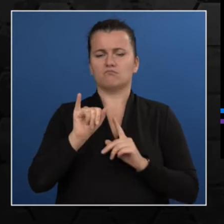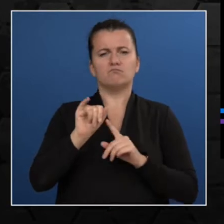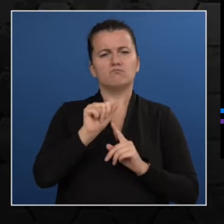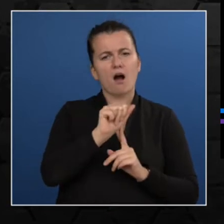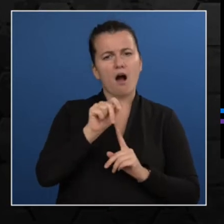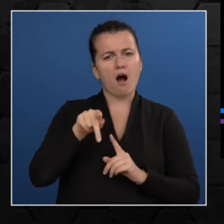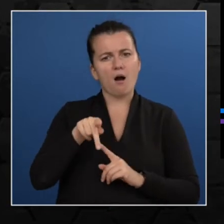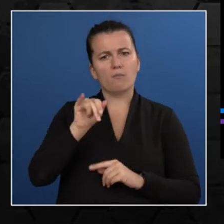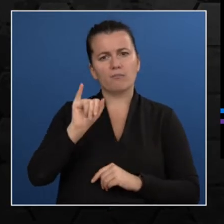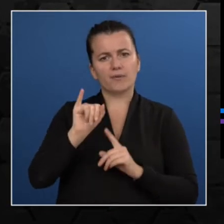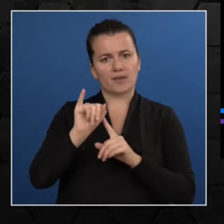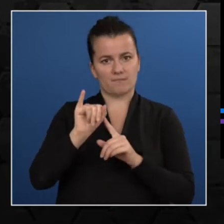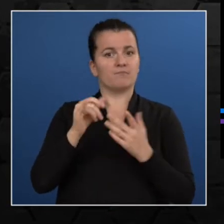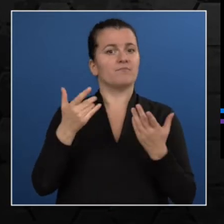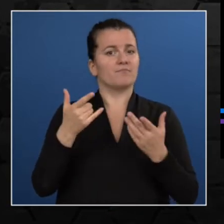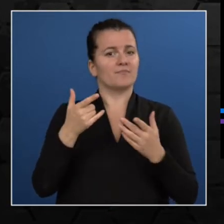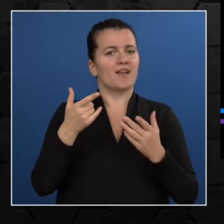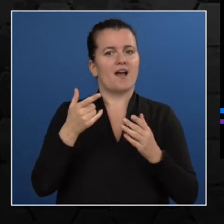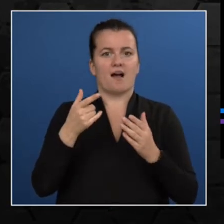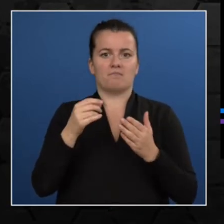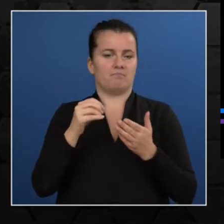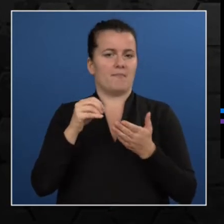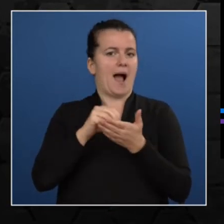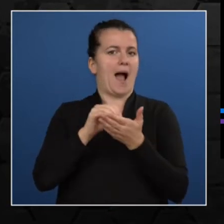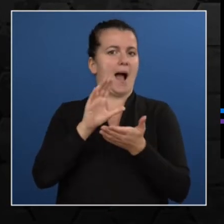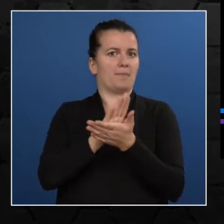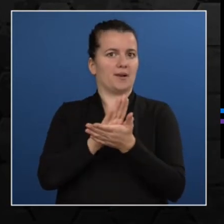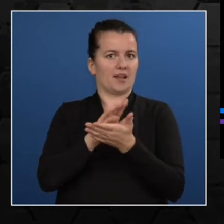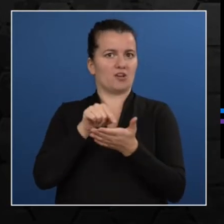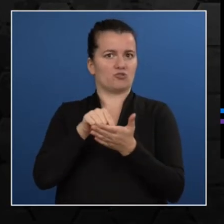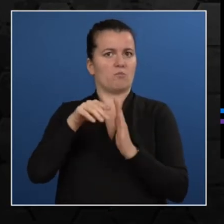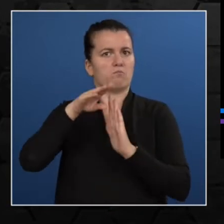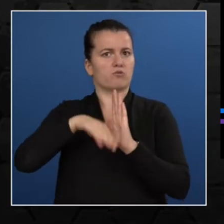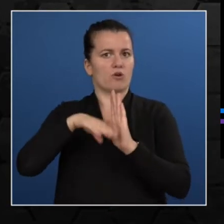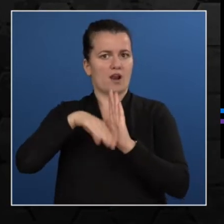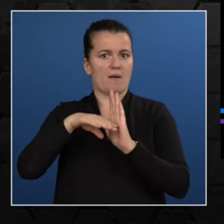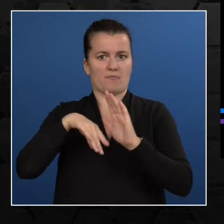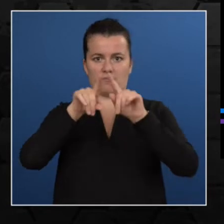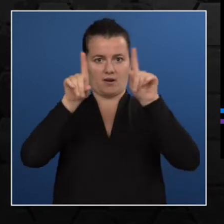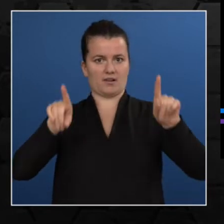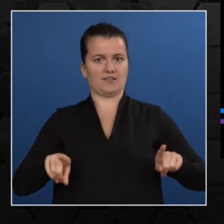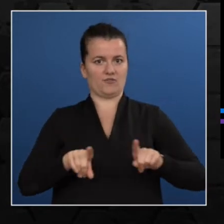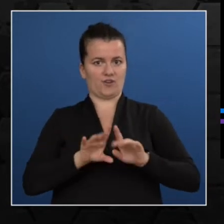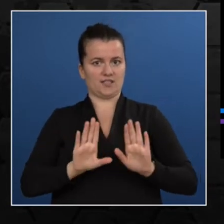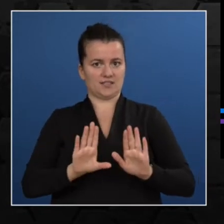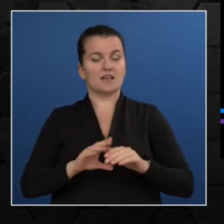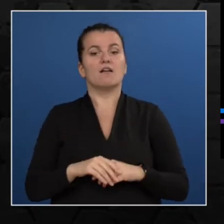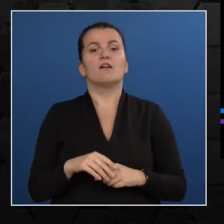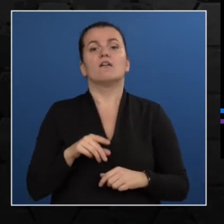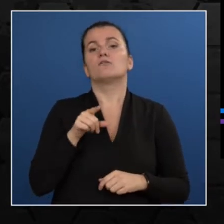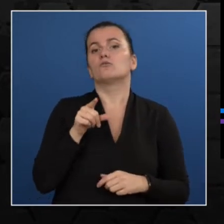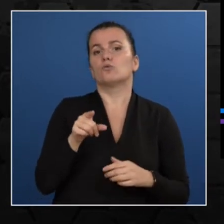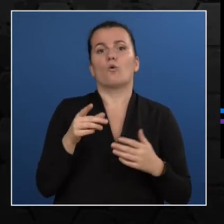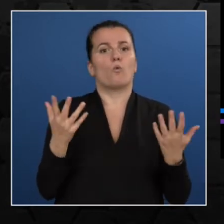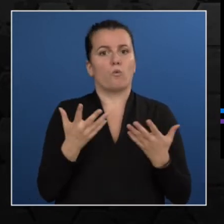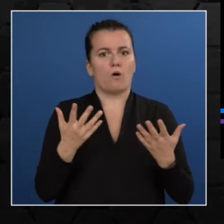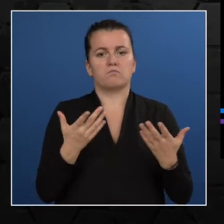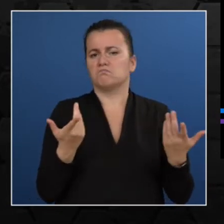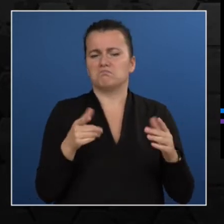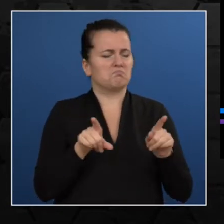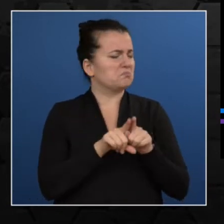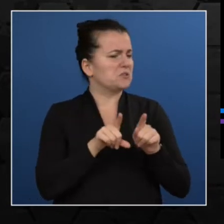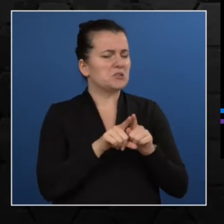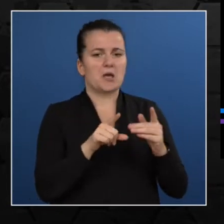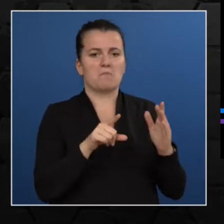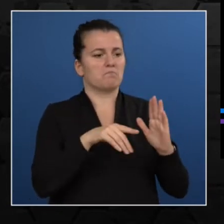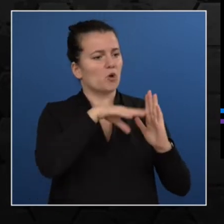an application programmable interface. So it's a computing interface that defines interactions